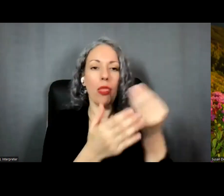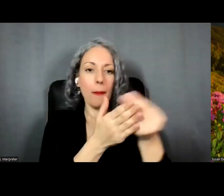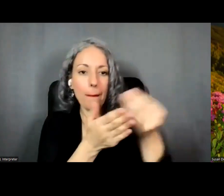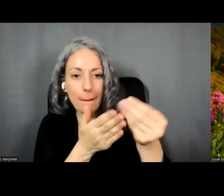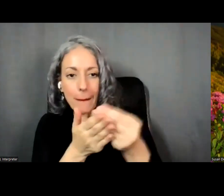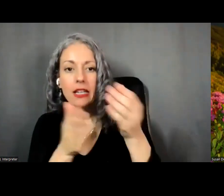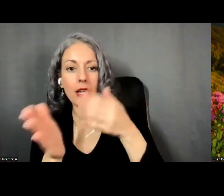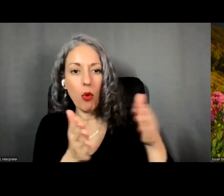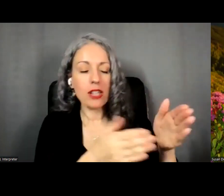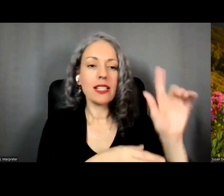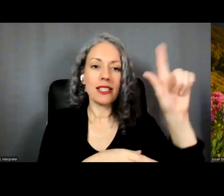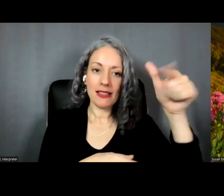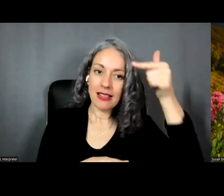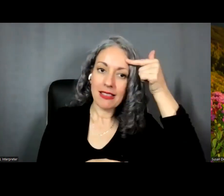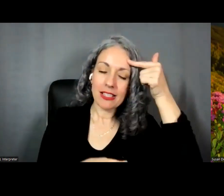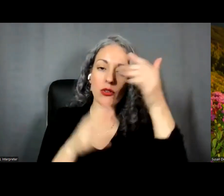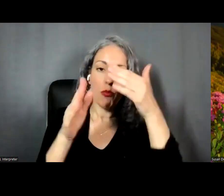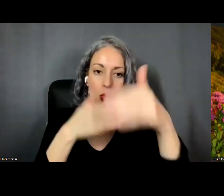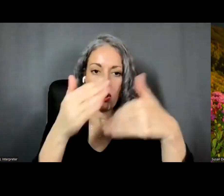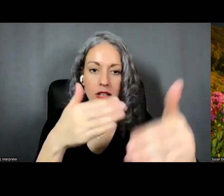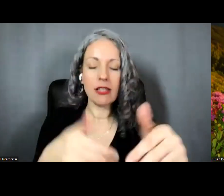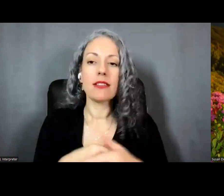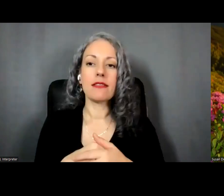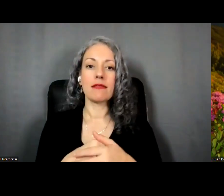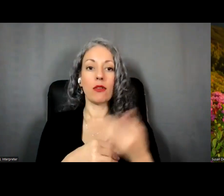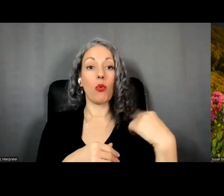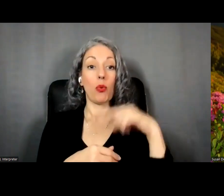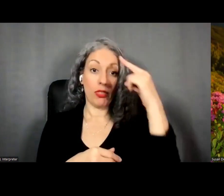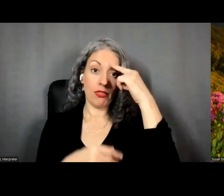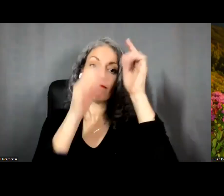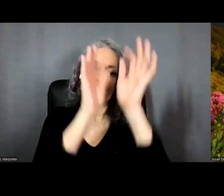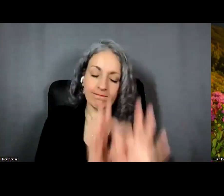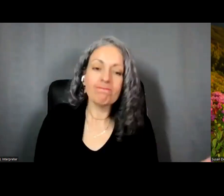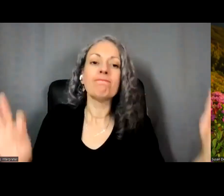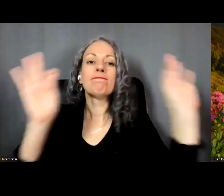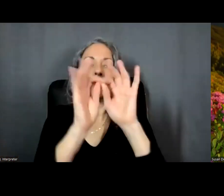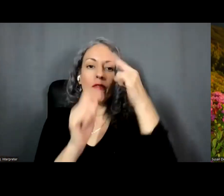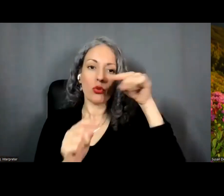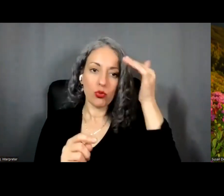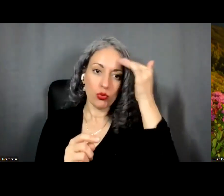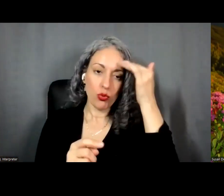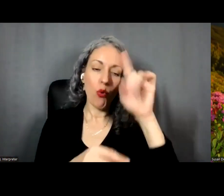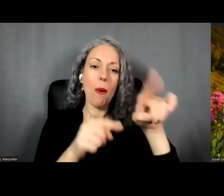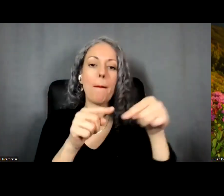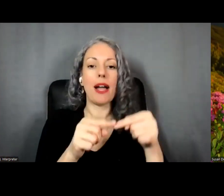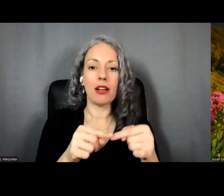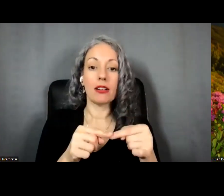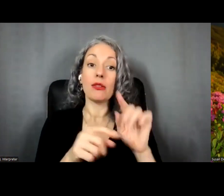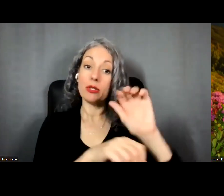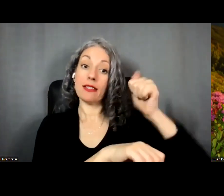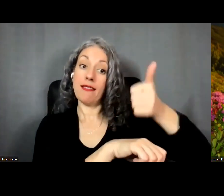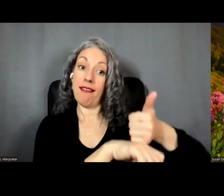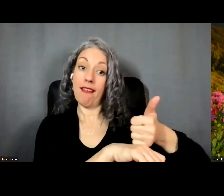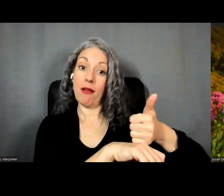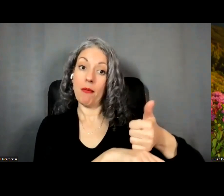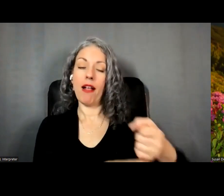the legislative process. Here's something that we think is very important for you to know about that was established